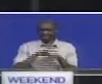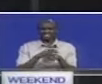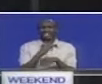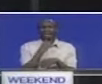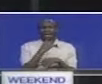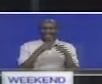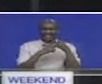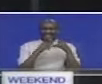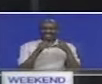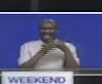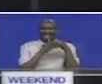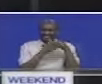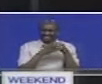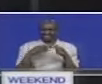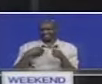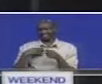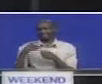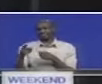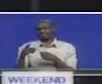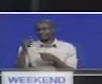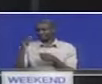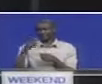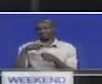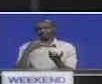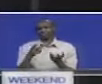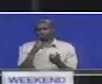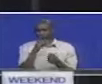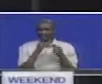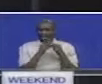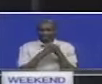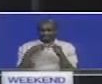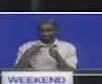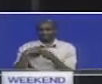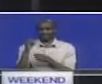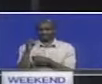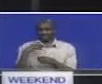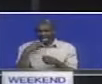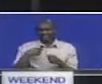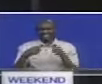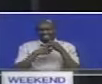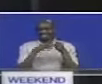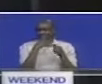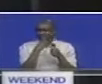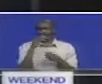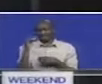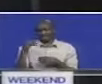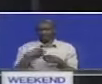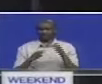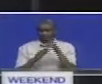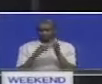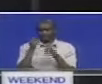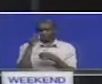119-0 by Bankers KCB. Homeboyz were the other losers of the day after a 64-0 beating by top fry